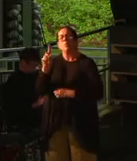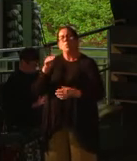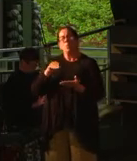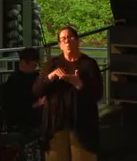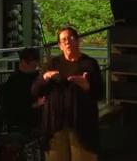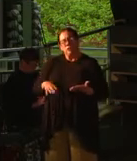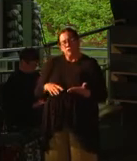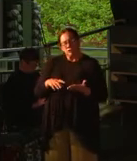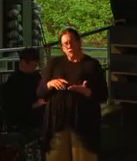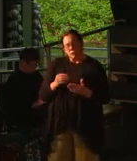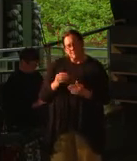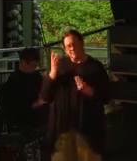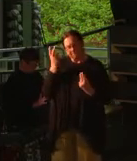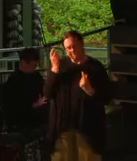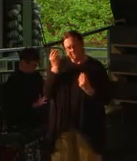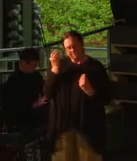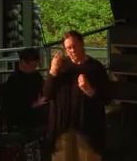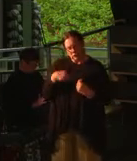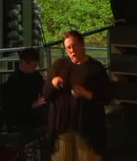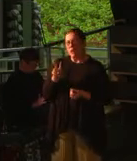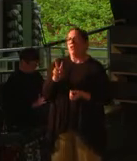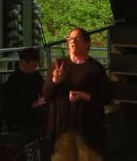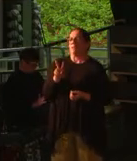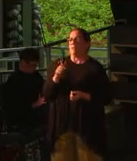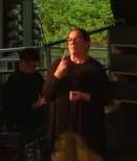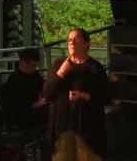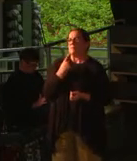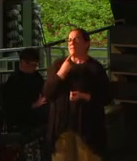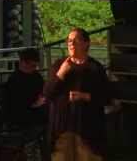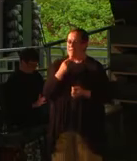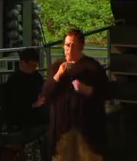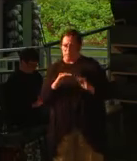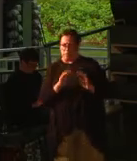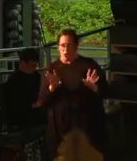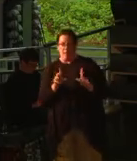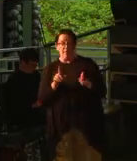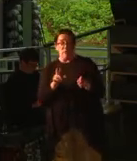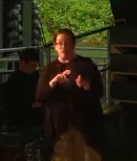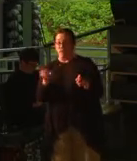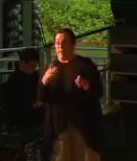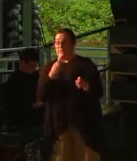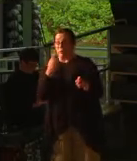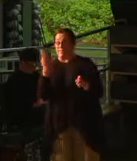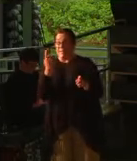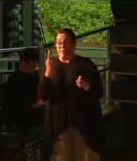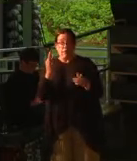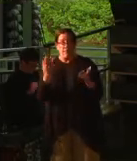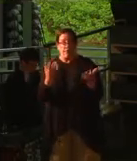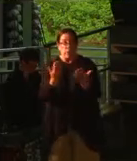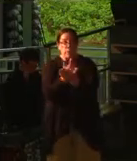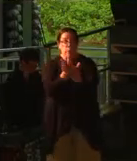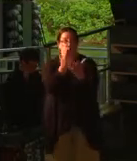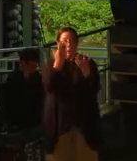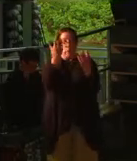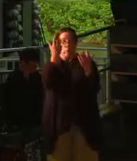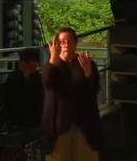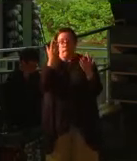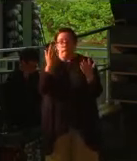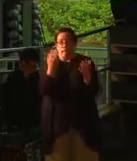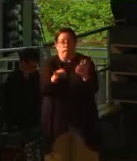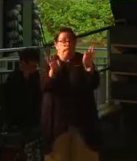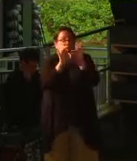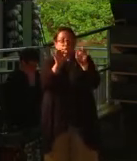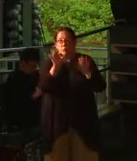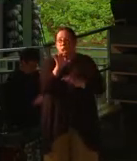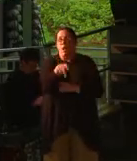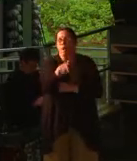and said, "You know," and I could tell she was going to say something really profound by the look on her face. "You